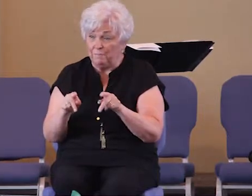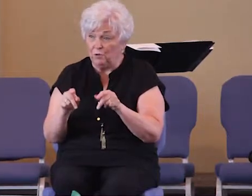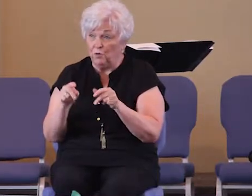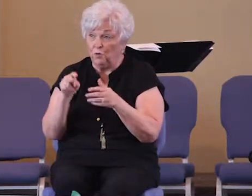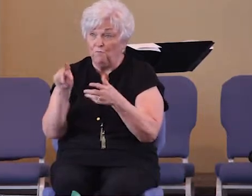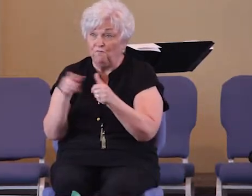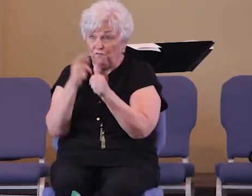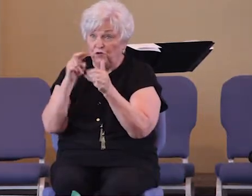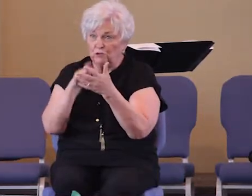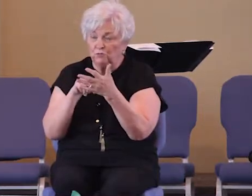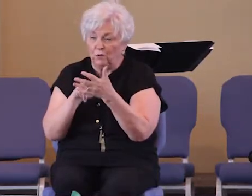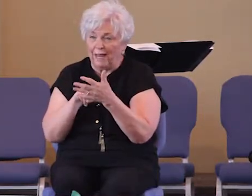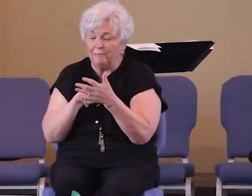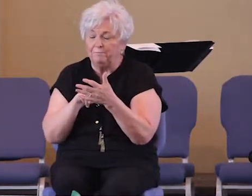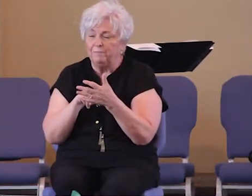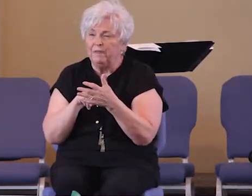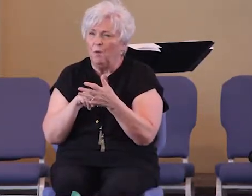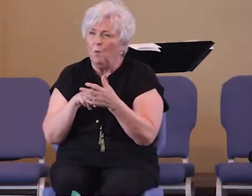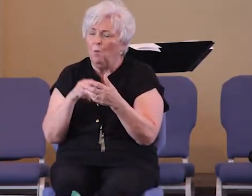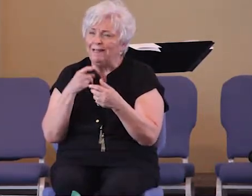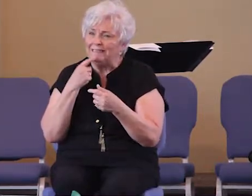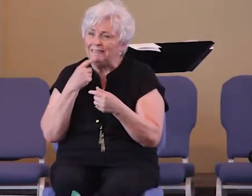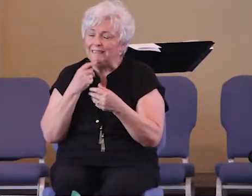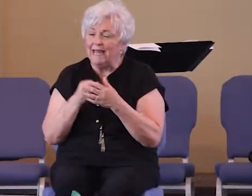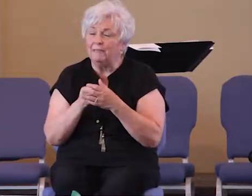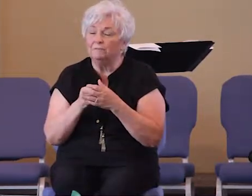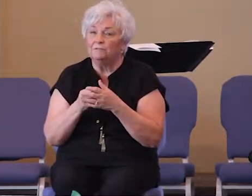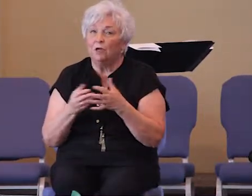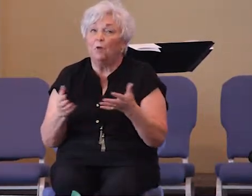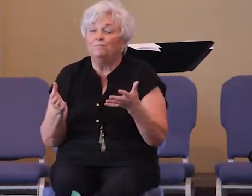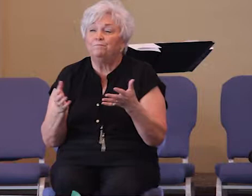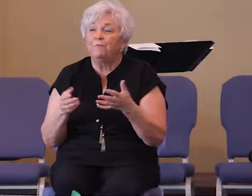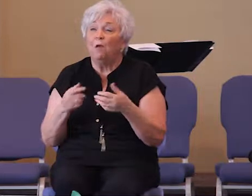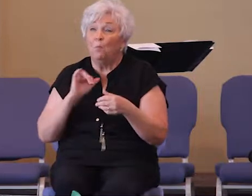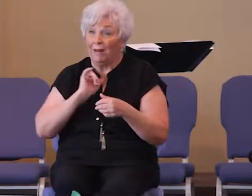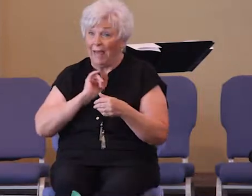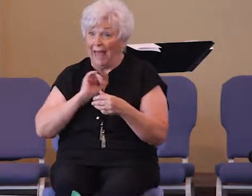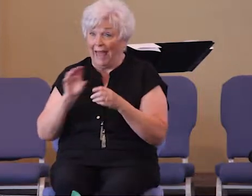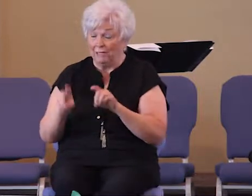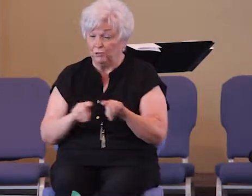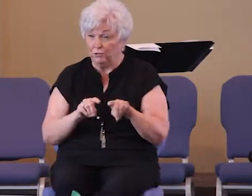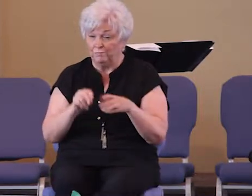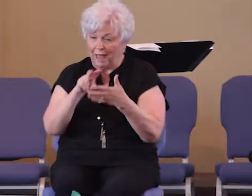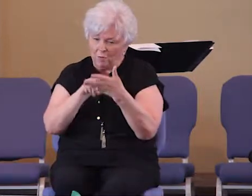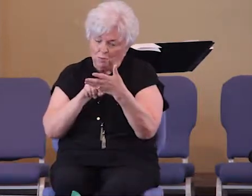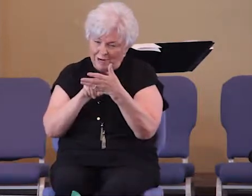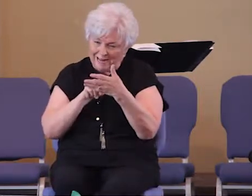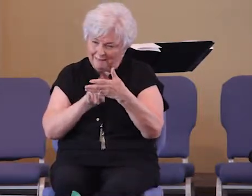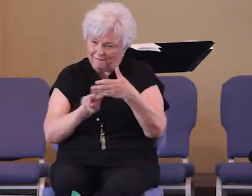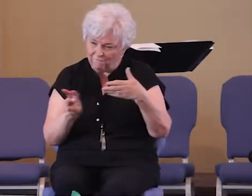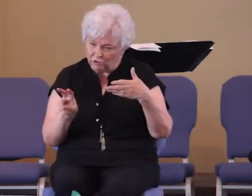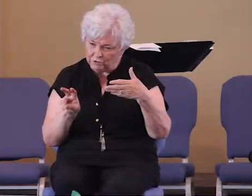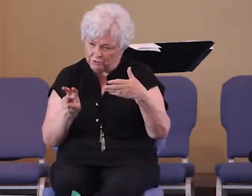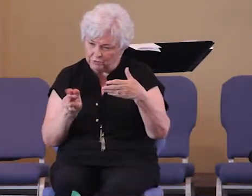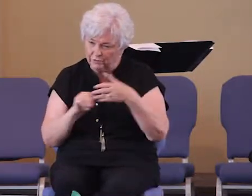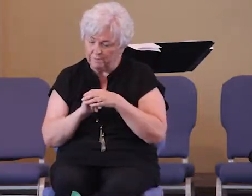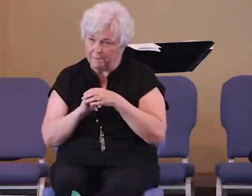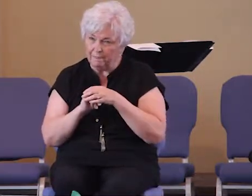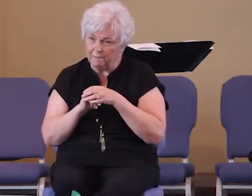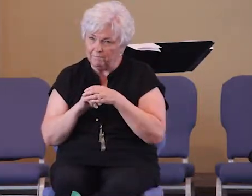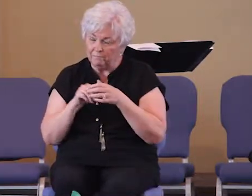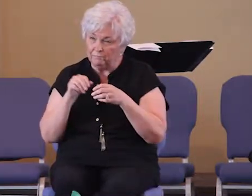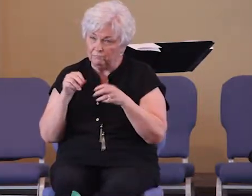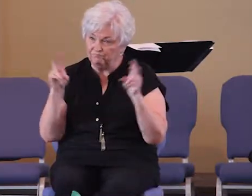exactly is Solomon saying? So here's what I do. I read each verse in and of